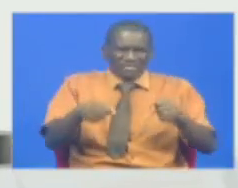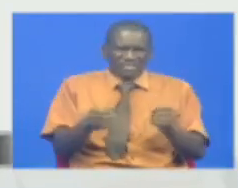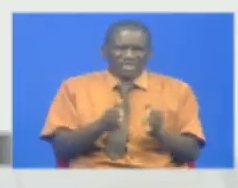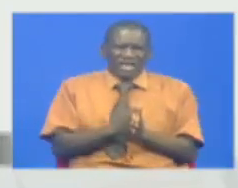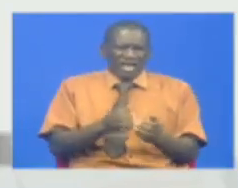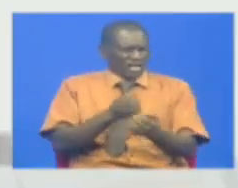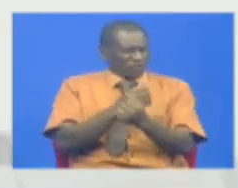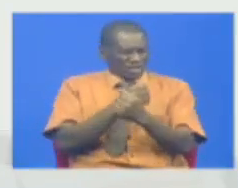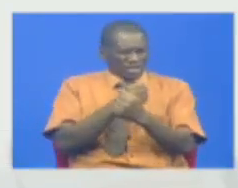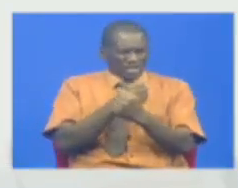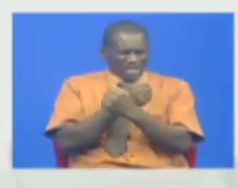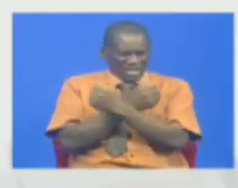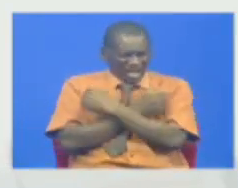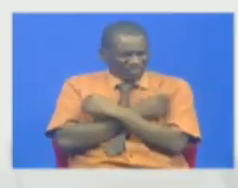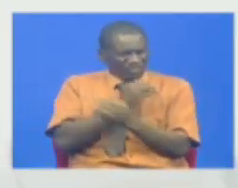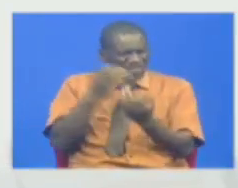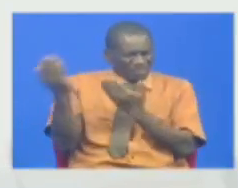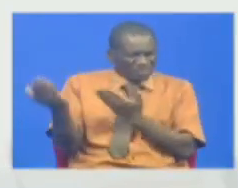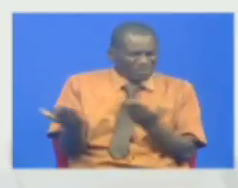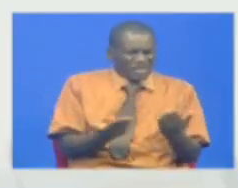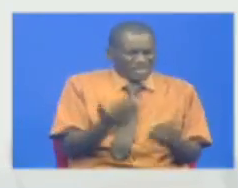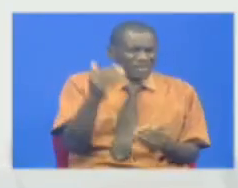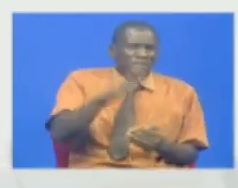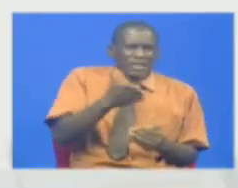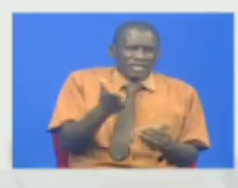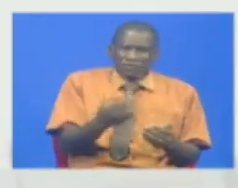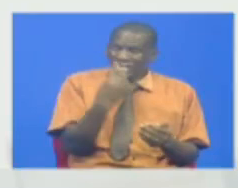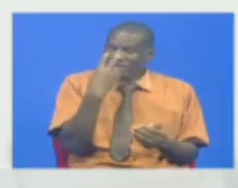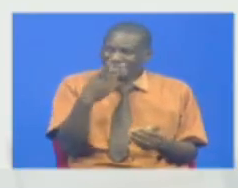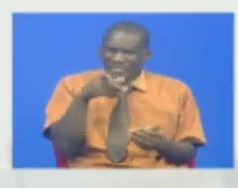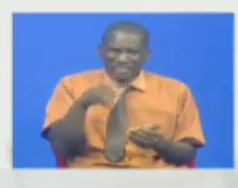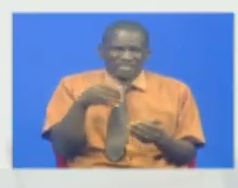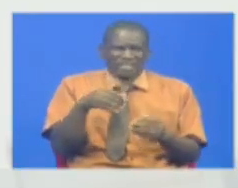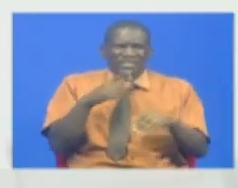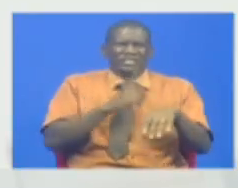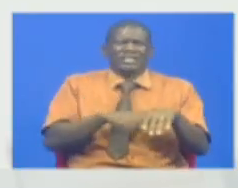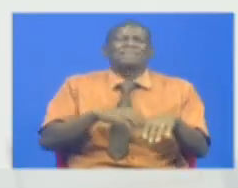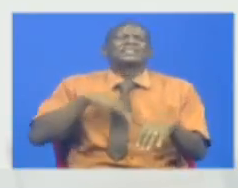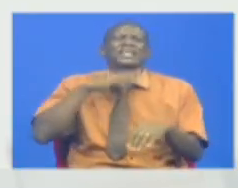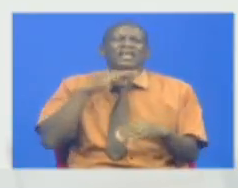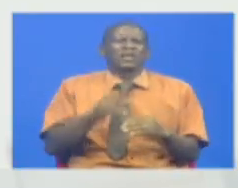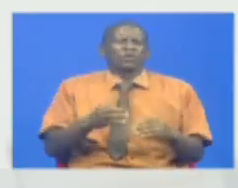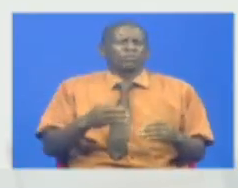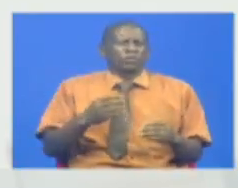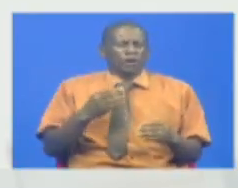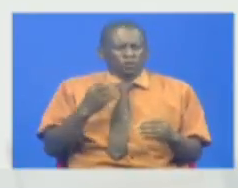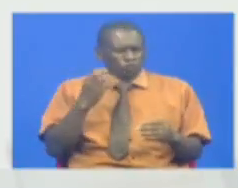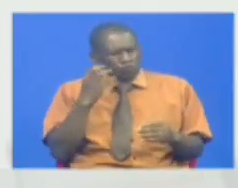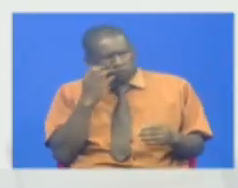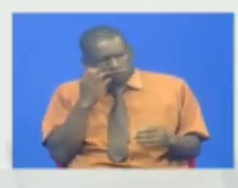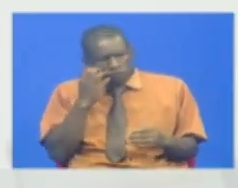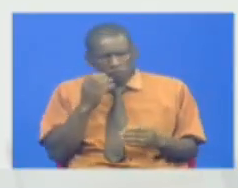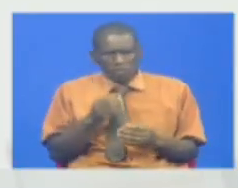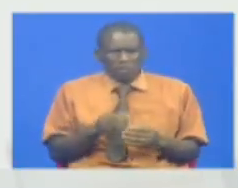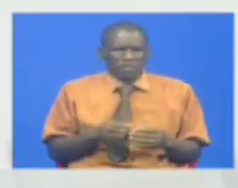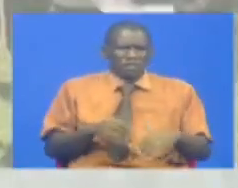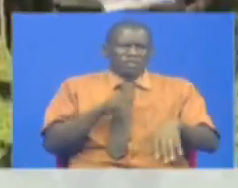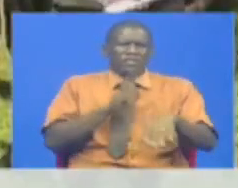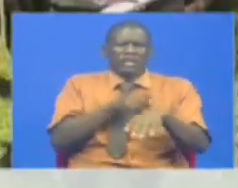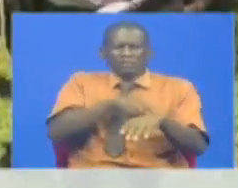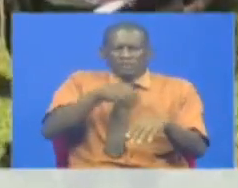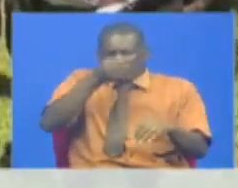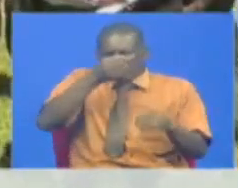tunapenda sana akirudisha huku tuje tuione kwa sababu tulihusinika sana hiyo ndofu